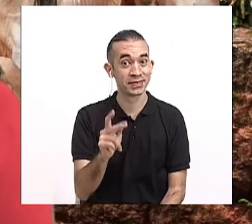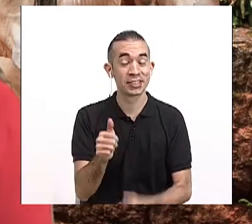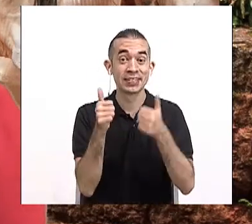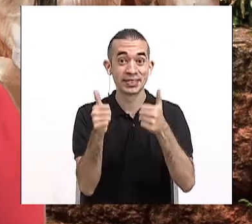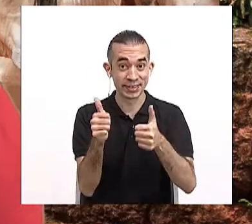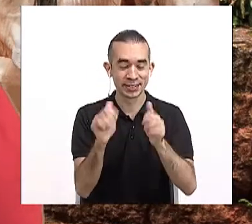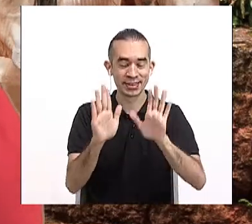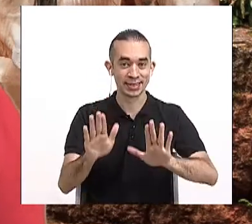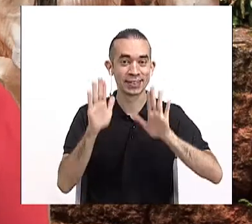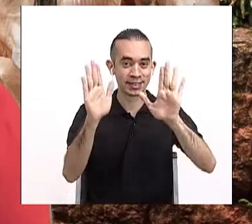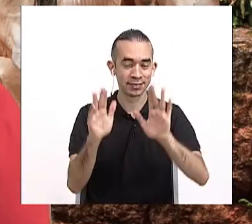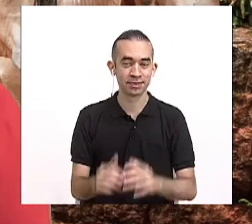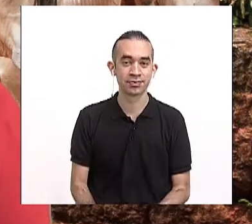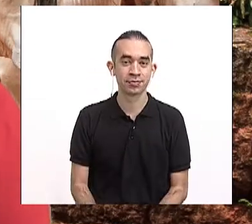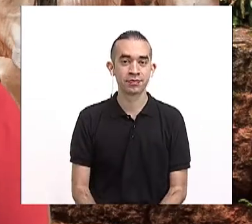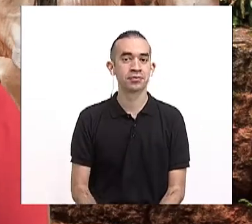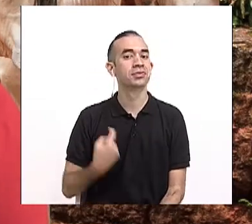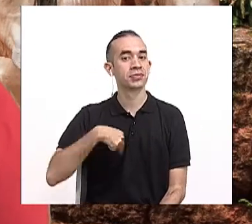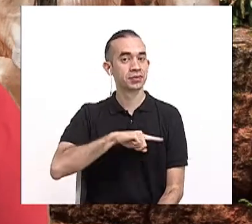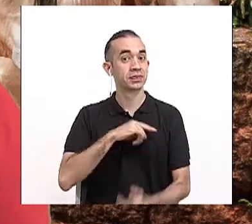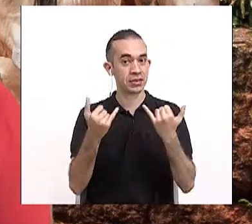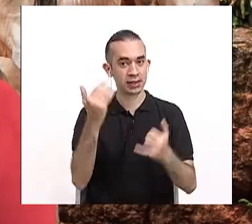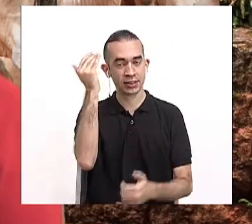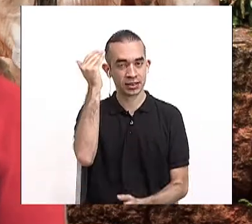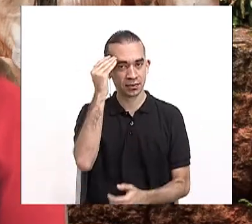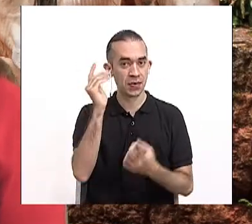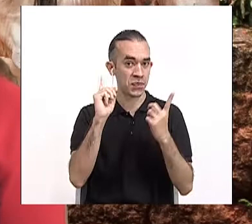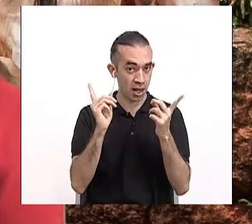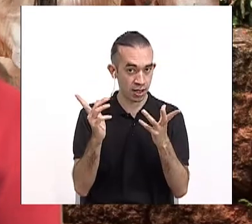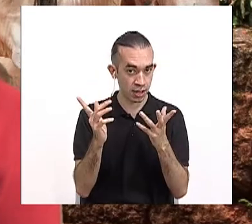hard work to pursue